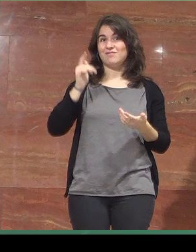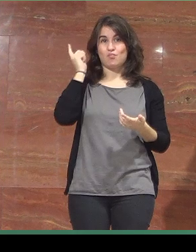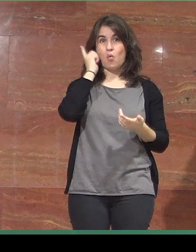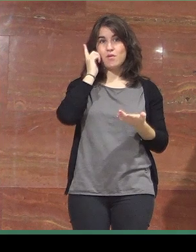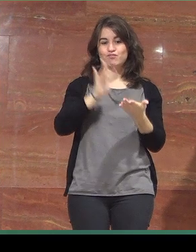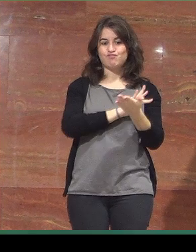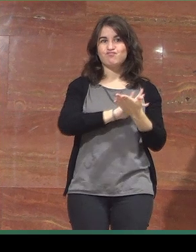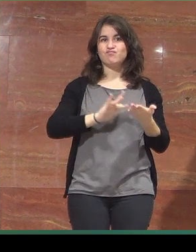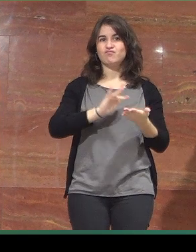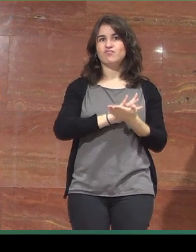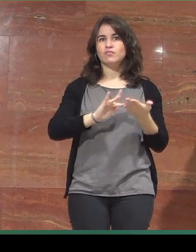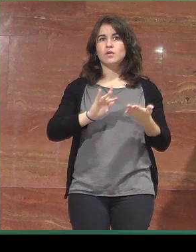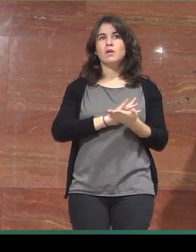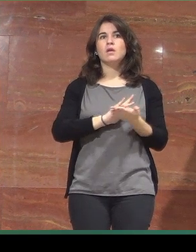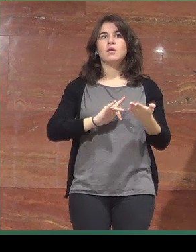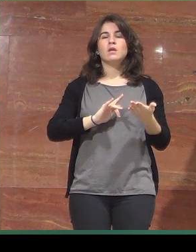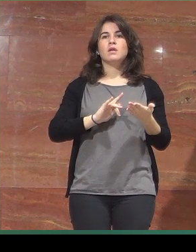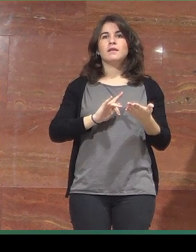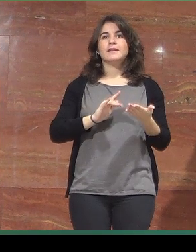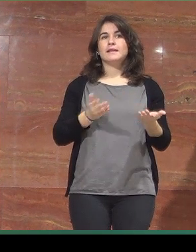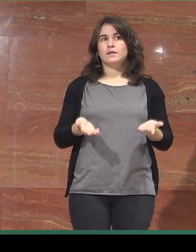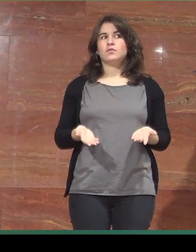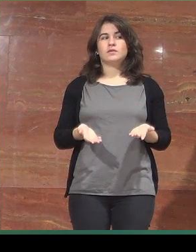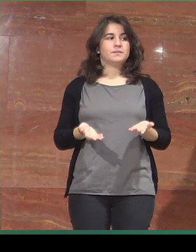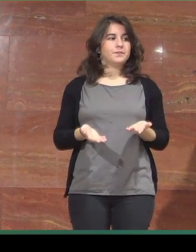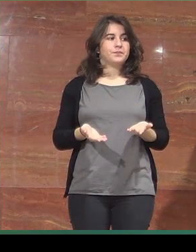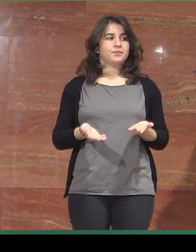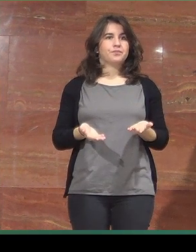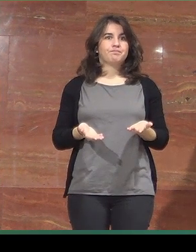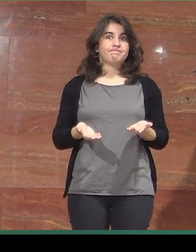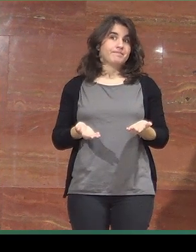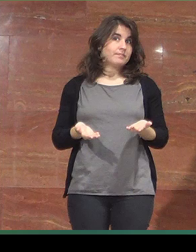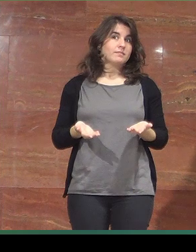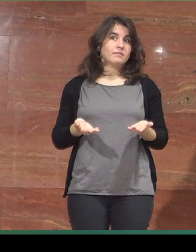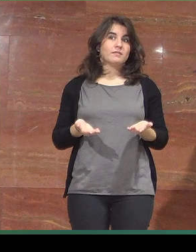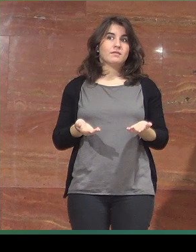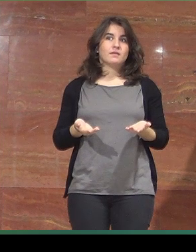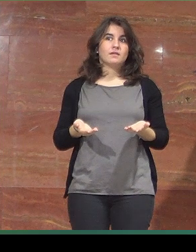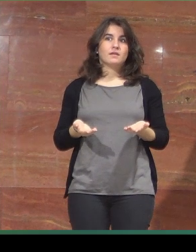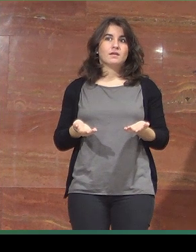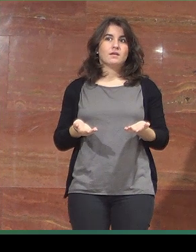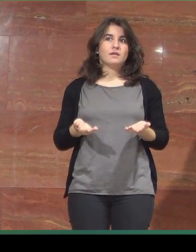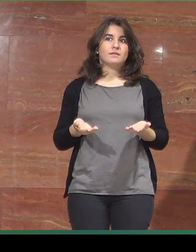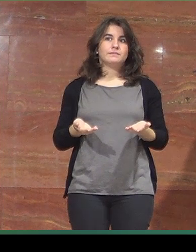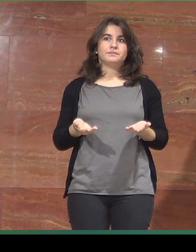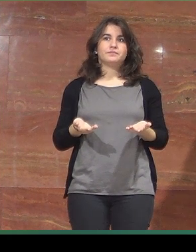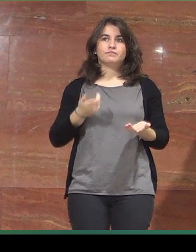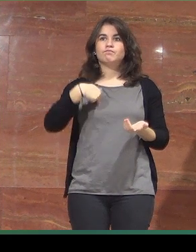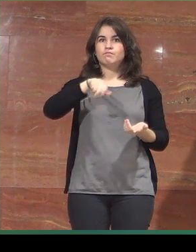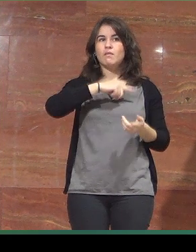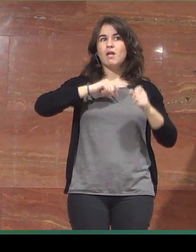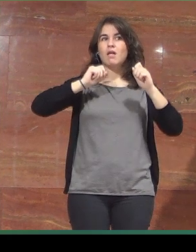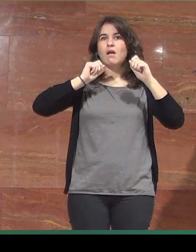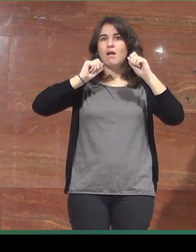and therefore an app is a missing piece of the jigsaw. And as I say, we've developed that independently.